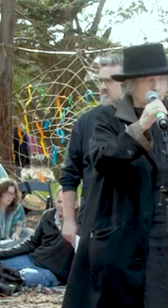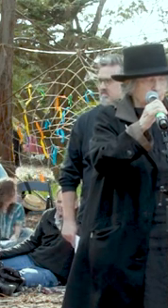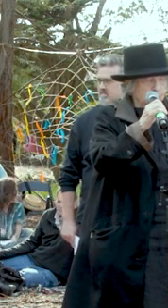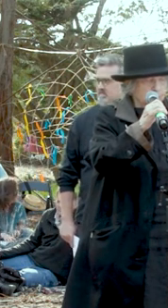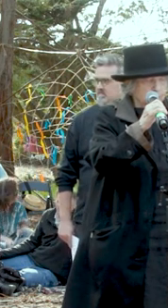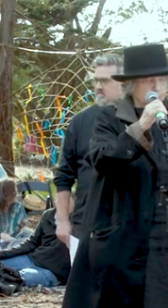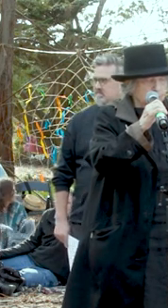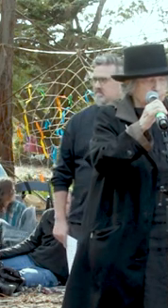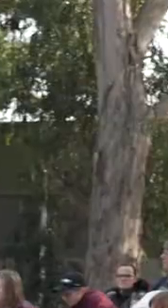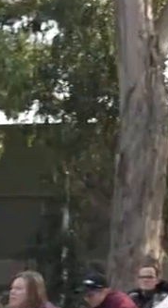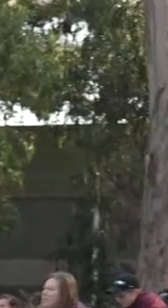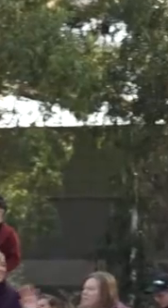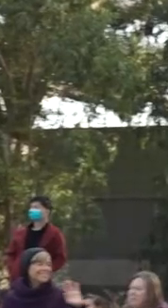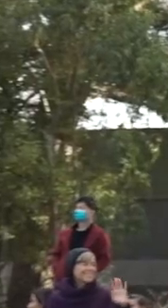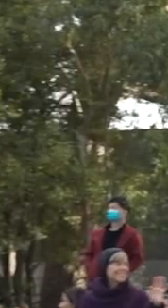Danny Hewitt.